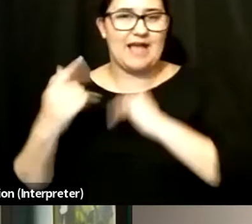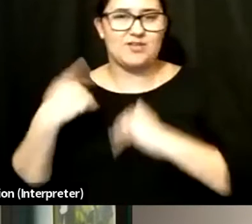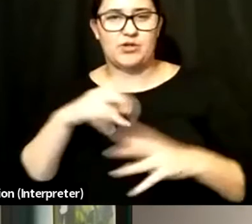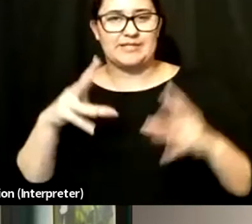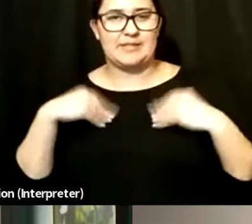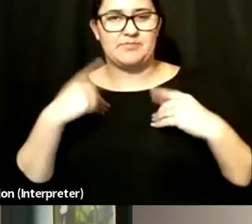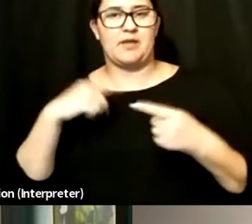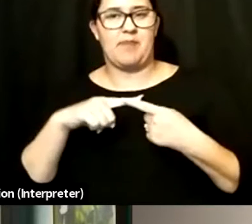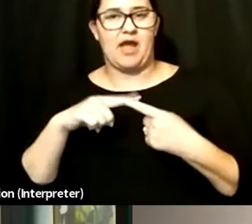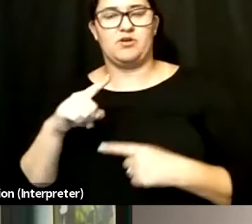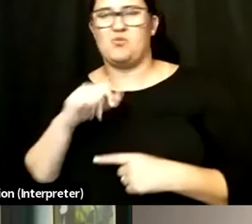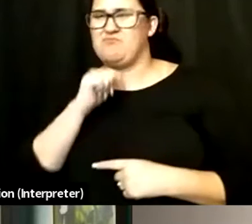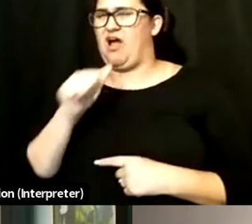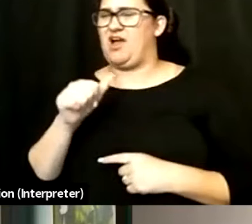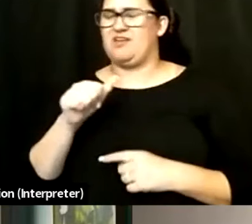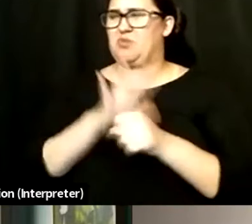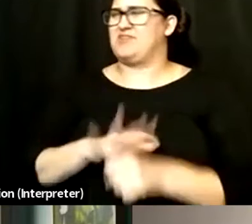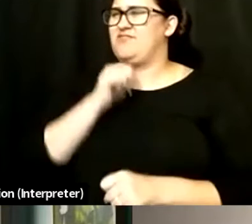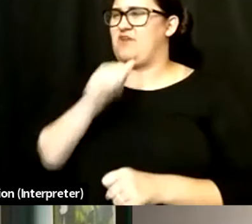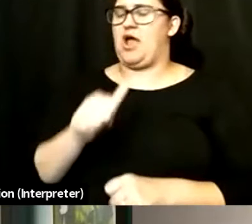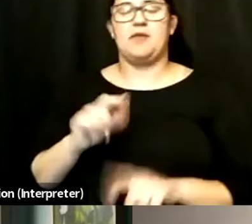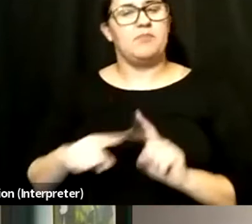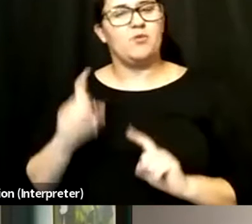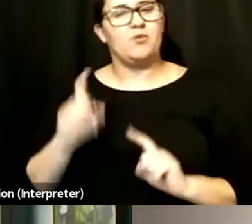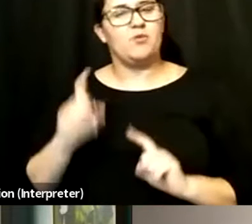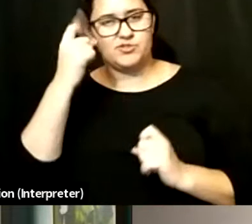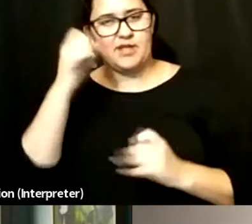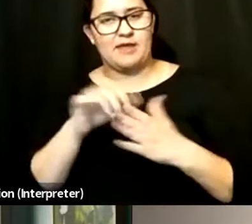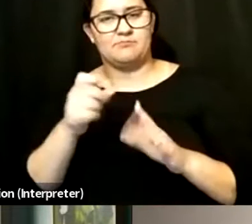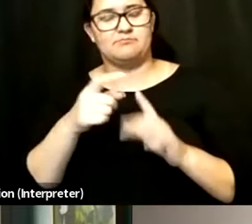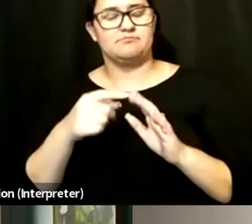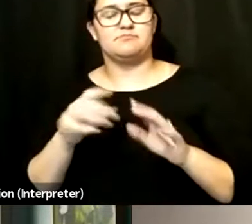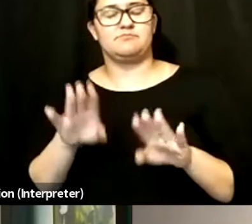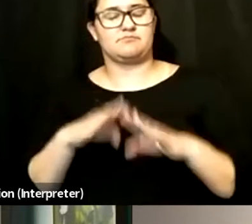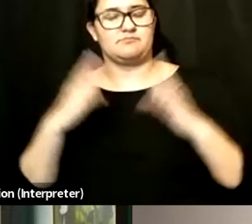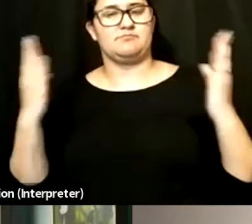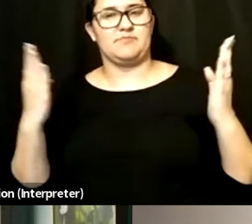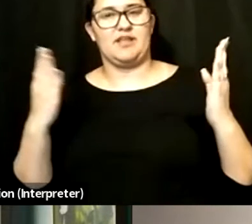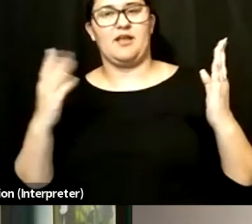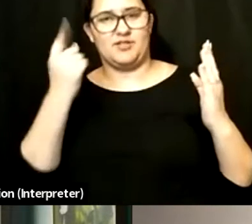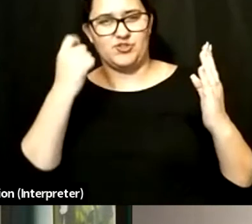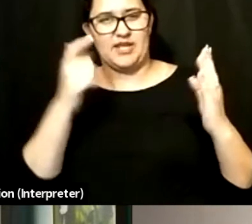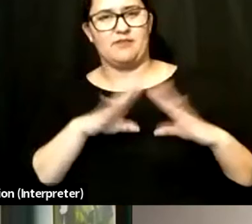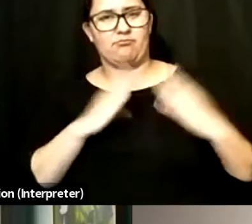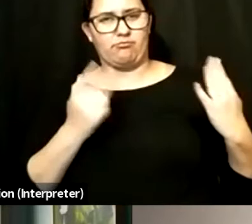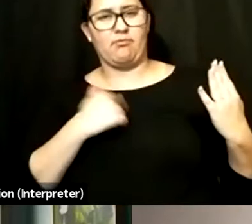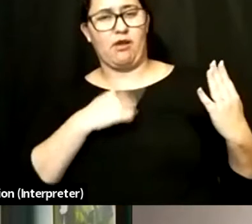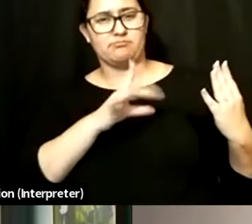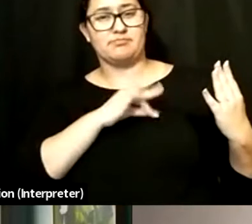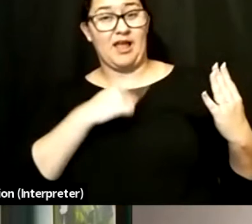to often about ableism is weeds in the sidewalk, which is like a common enemy of people who use wheelchairs like